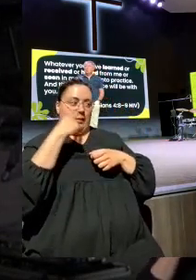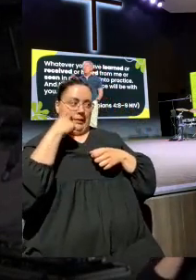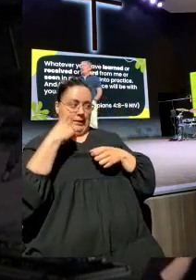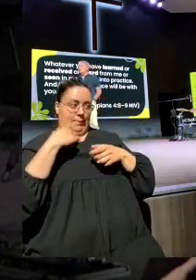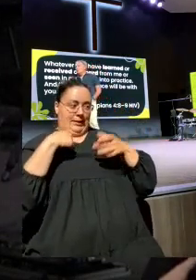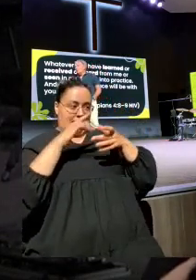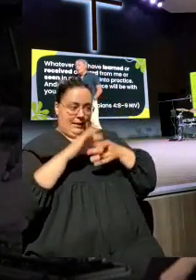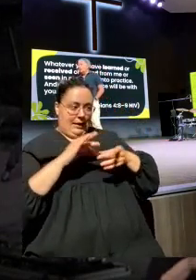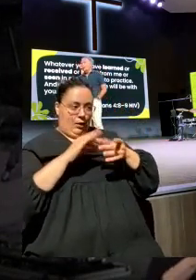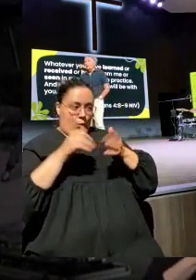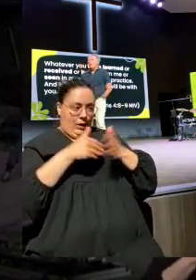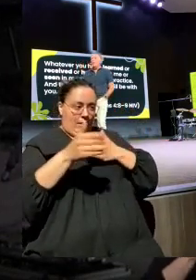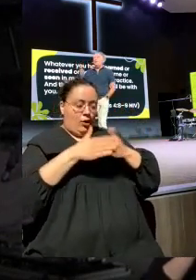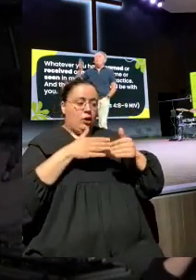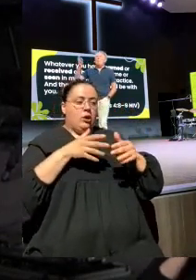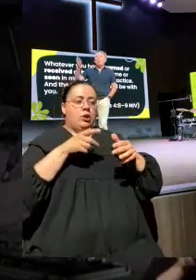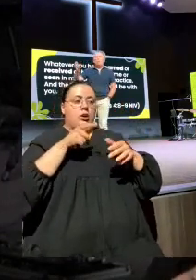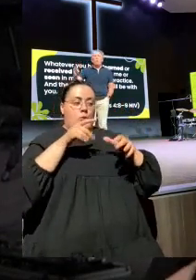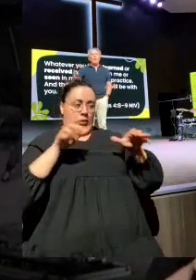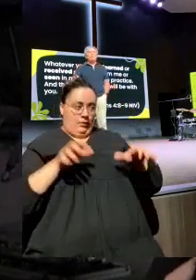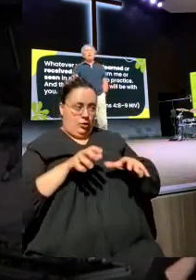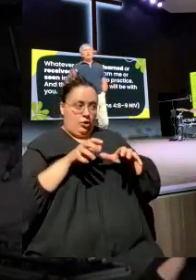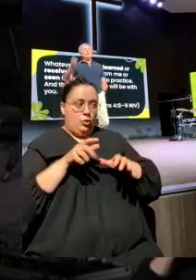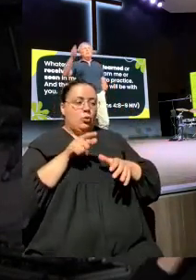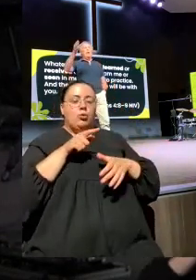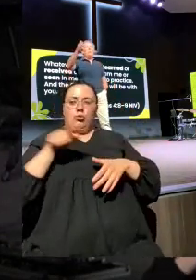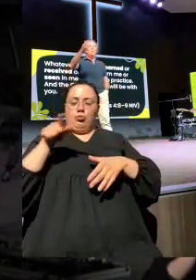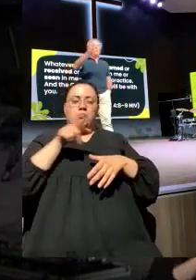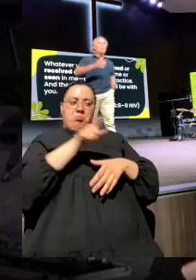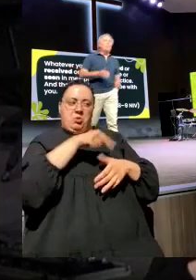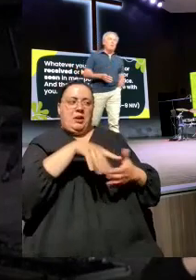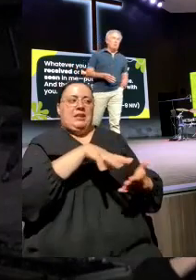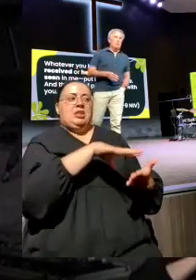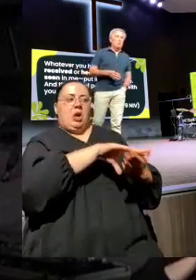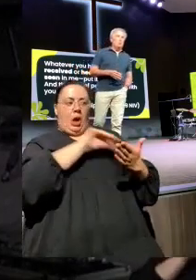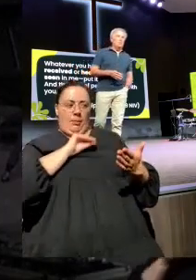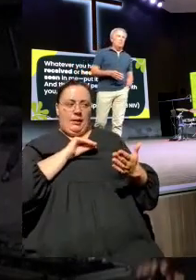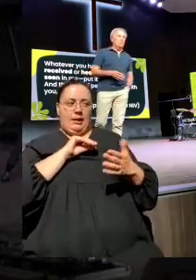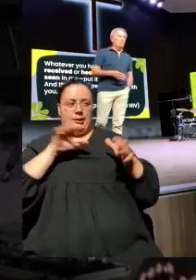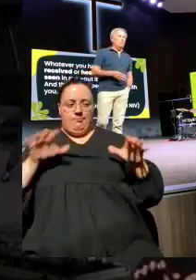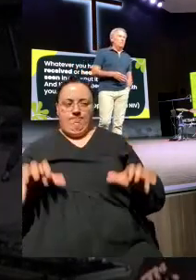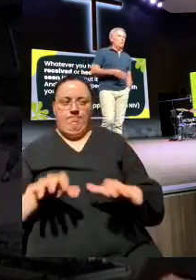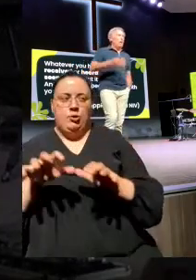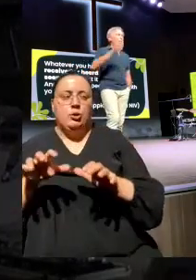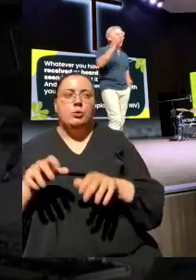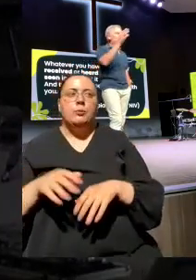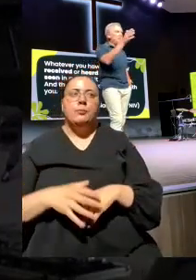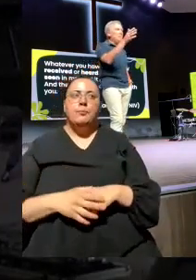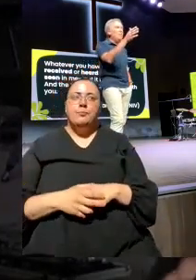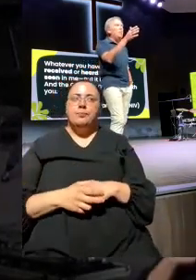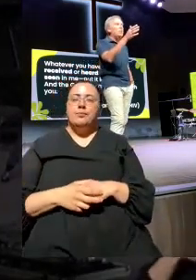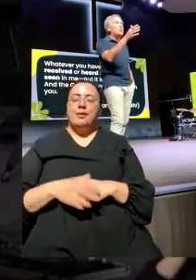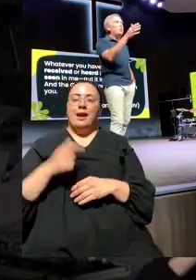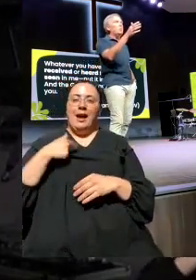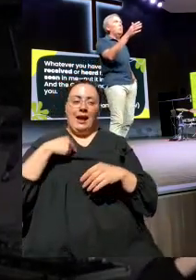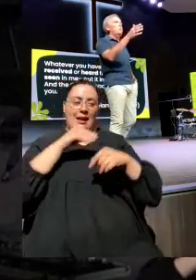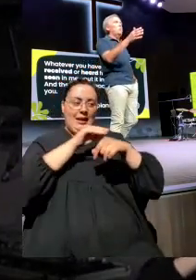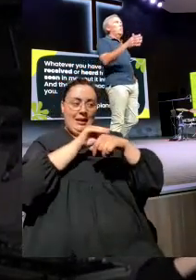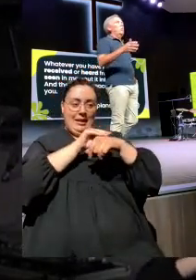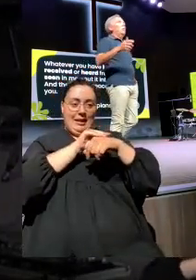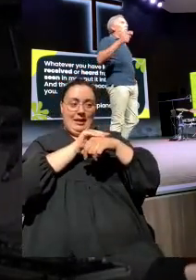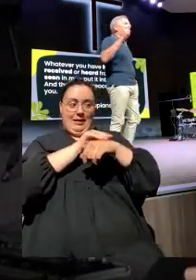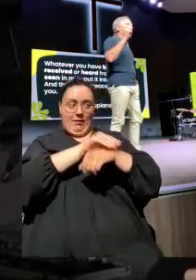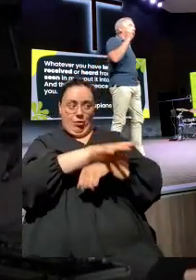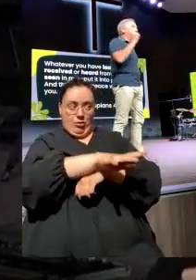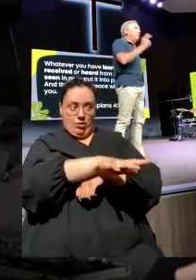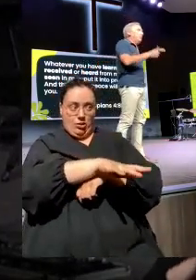Paul just said? Paul recognizes, I'm a role model to you. And I influence you